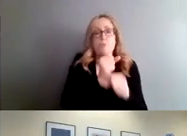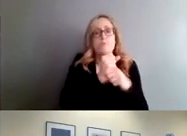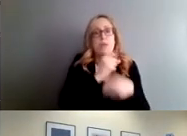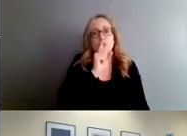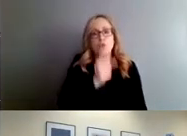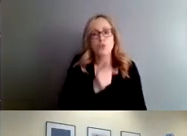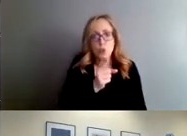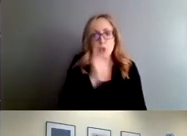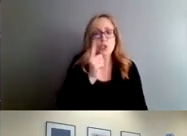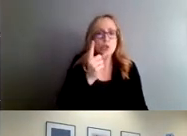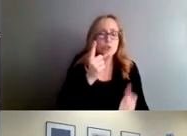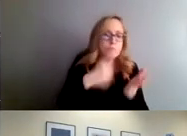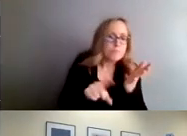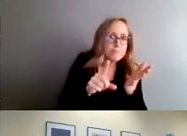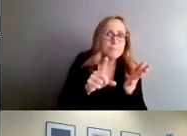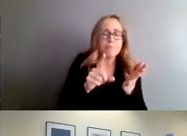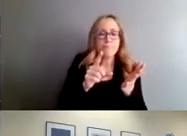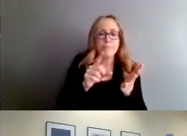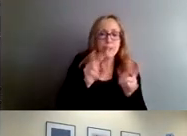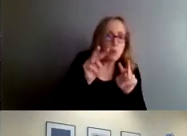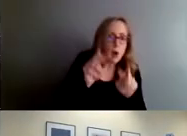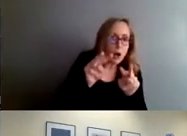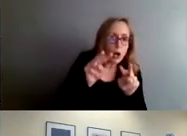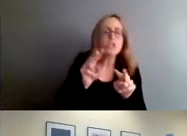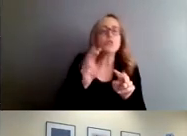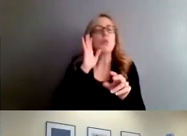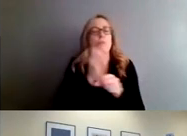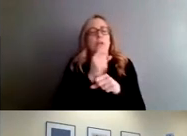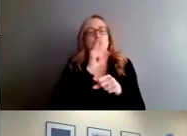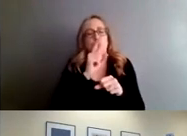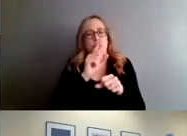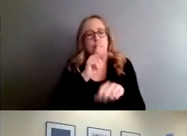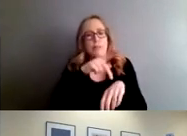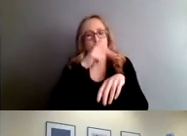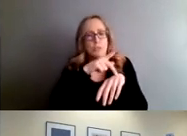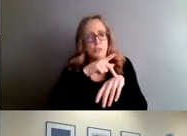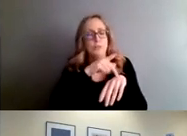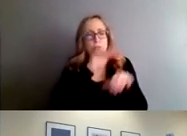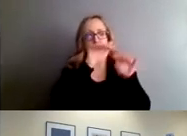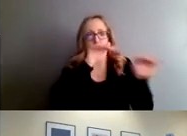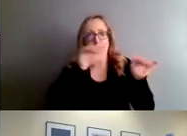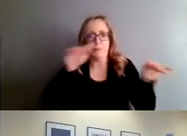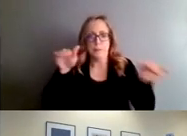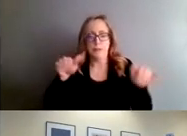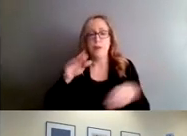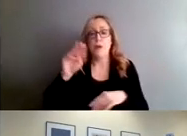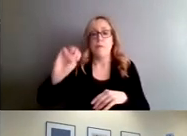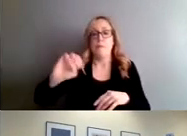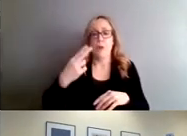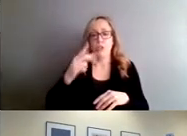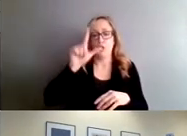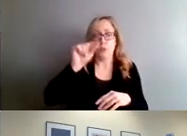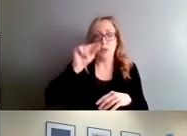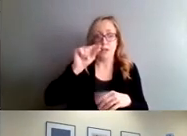are checking in on those, and we'll make sure that our school leaders put that information out to you. March 20th through the 25th will be